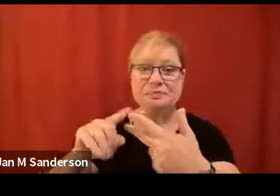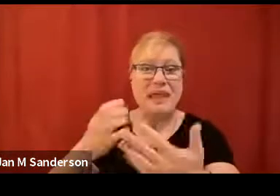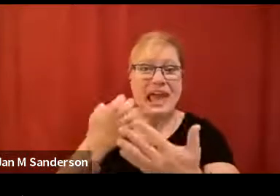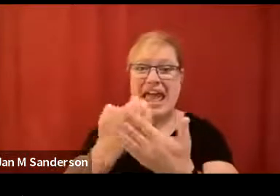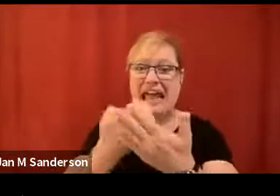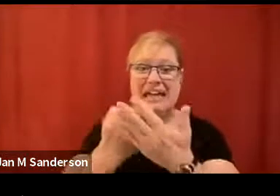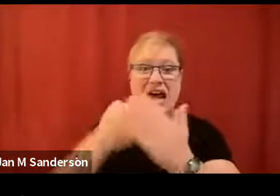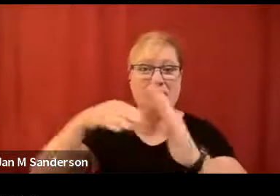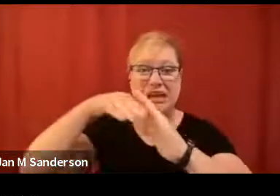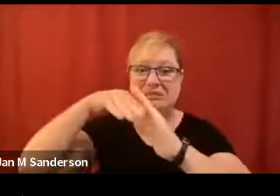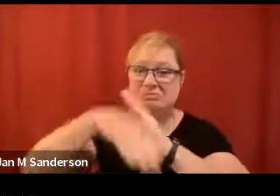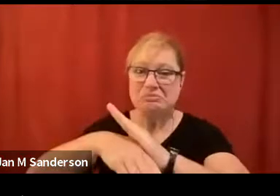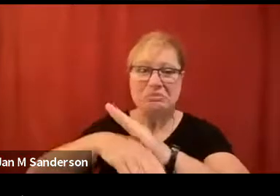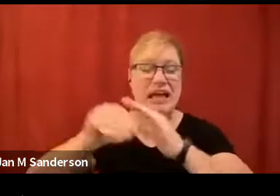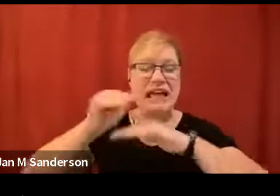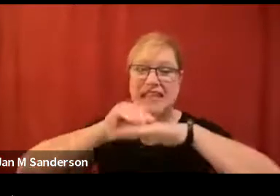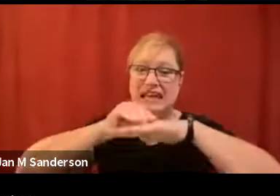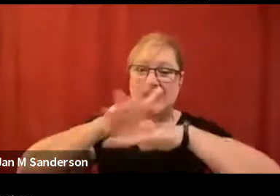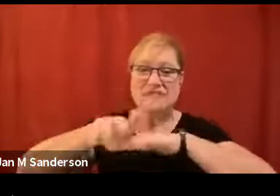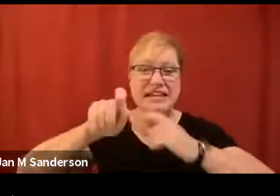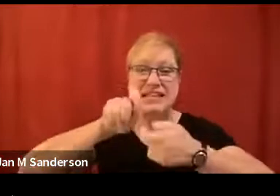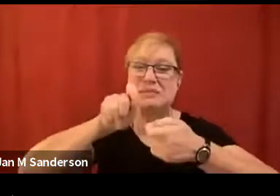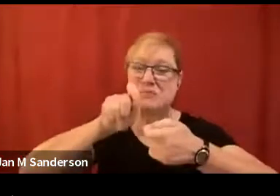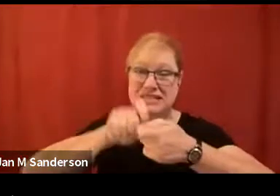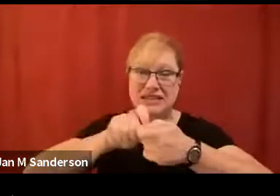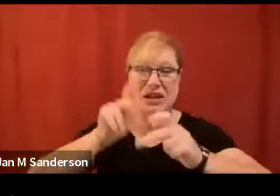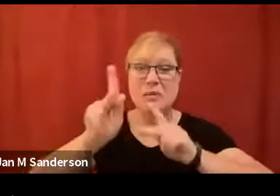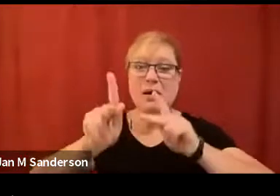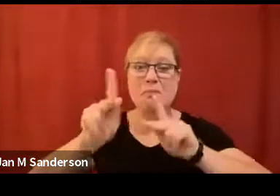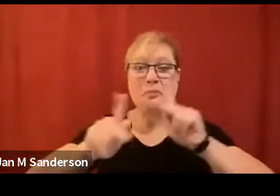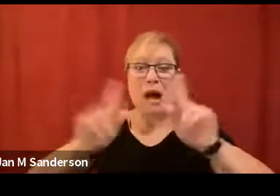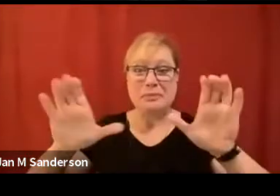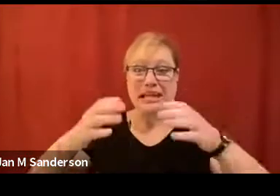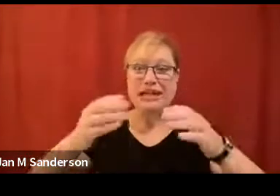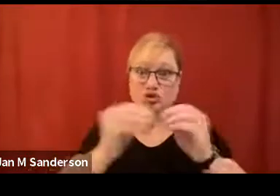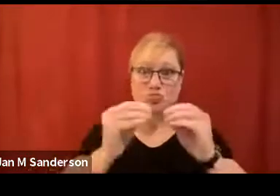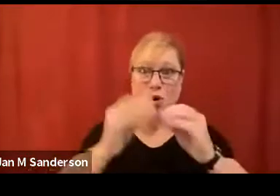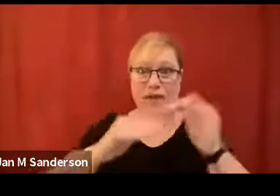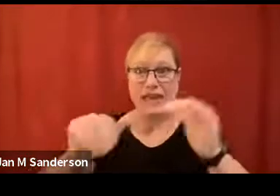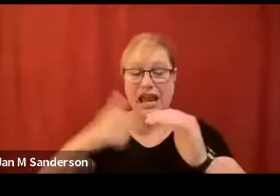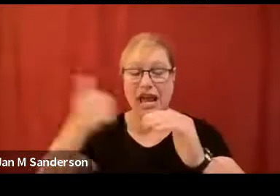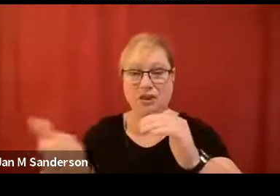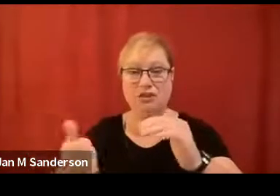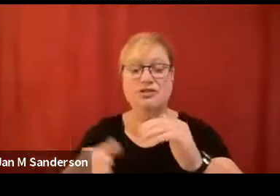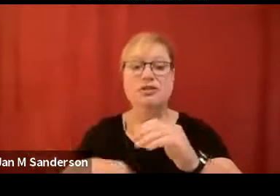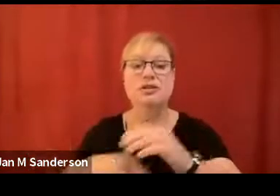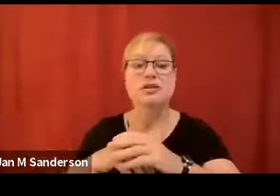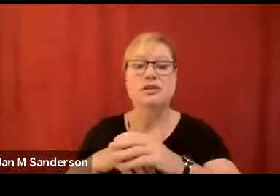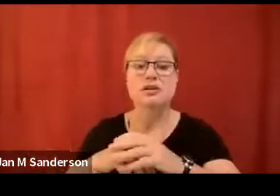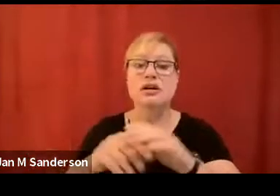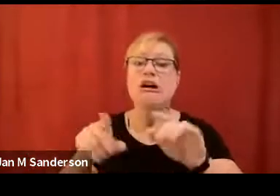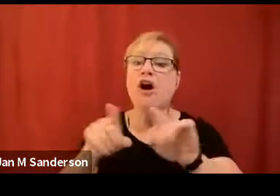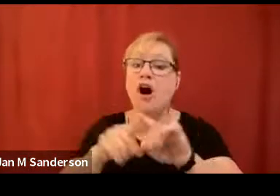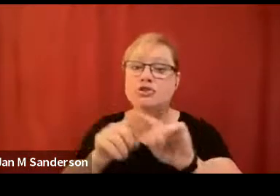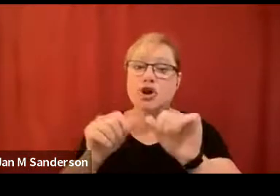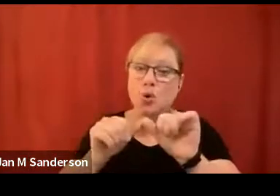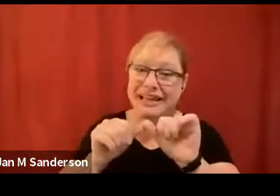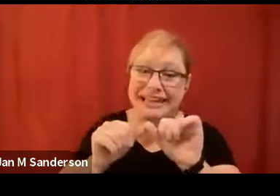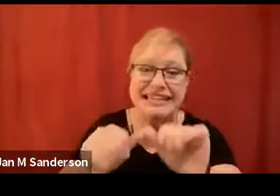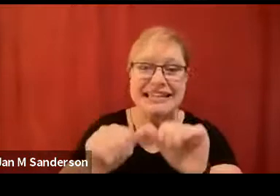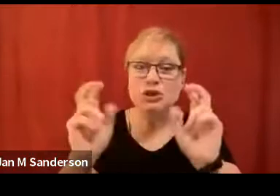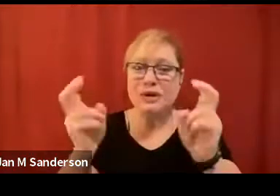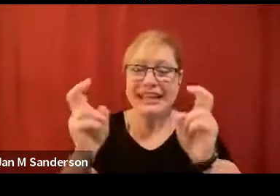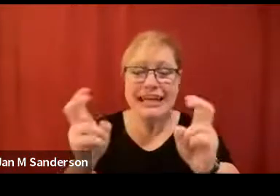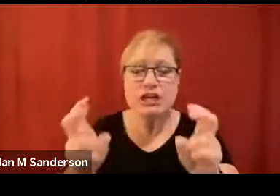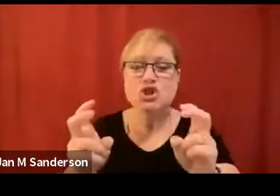downturn, which affects certain populations disproportionately, along with continuing issues of racial injustice